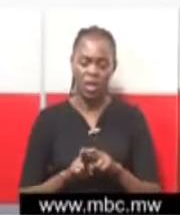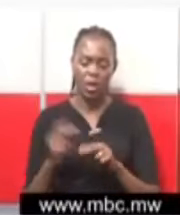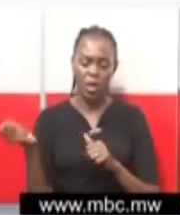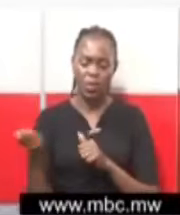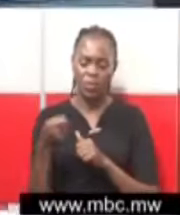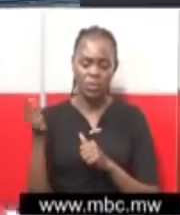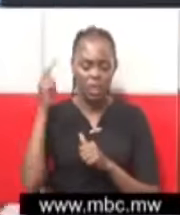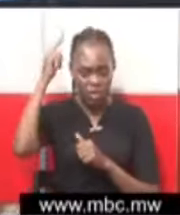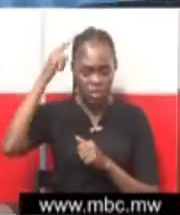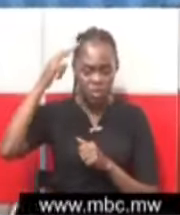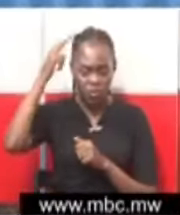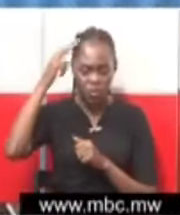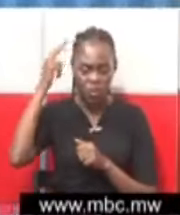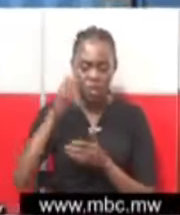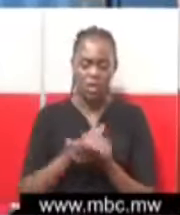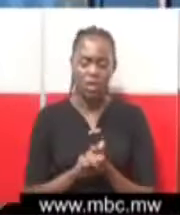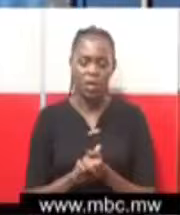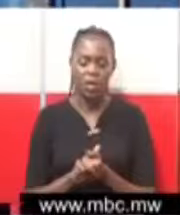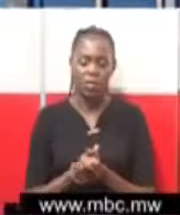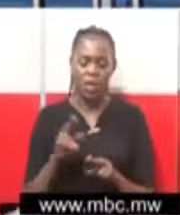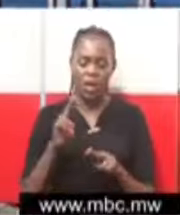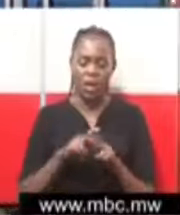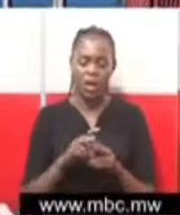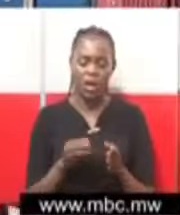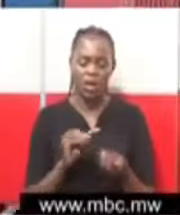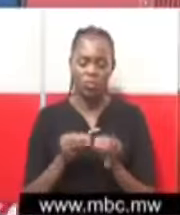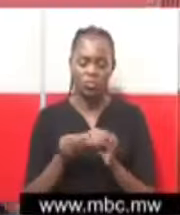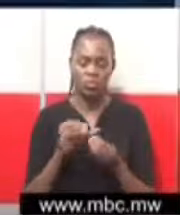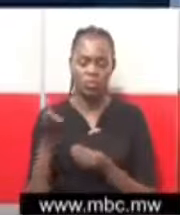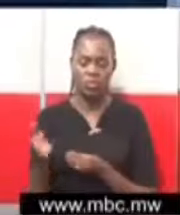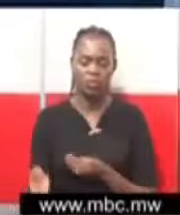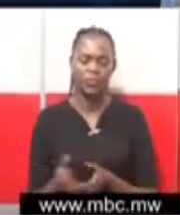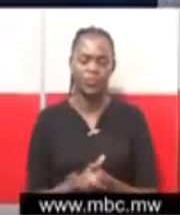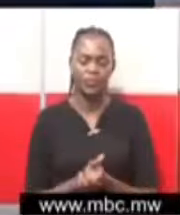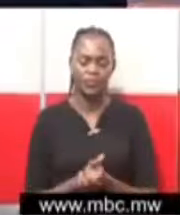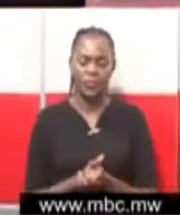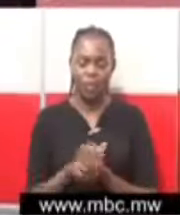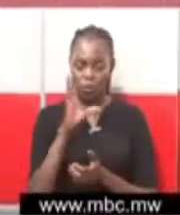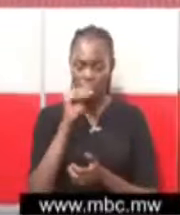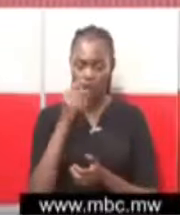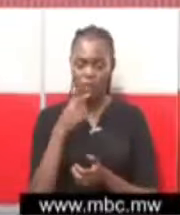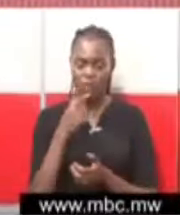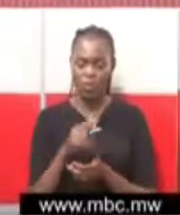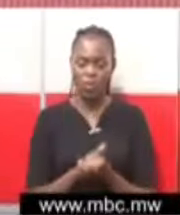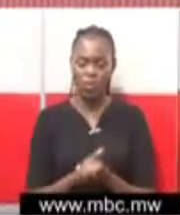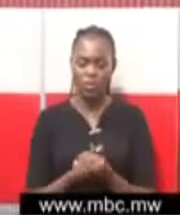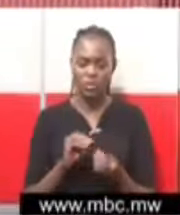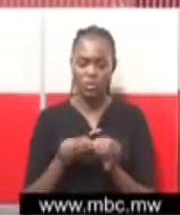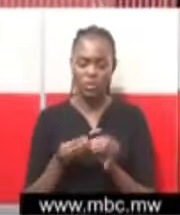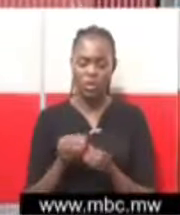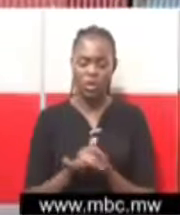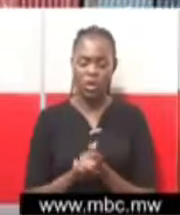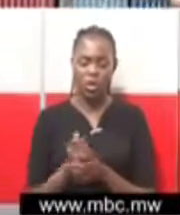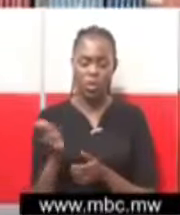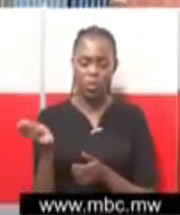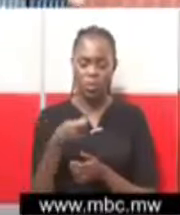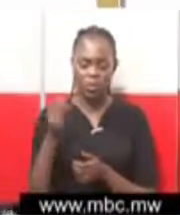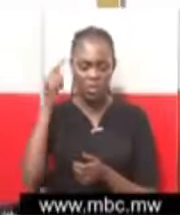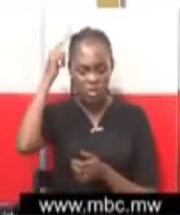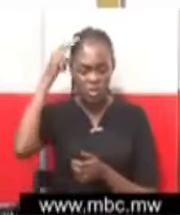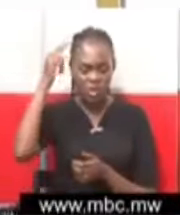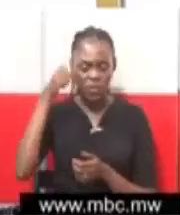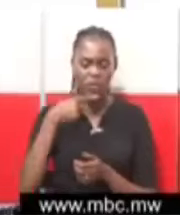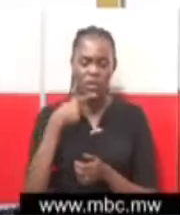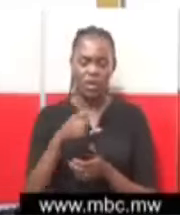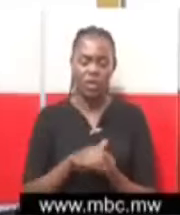Lazarus Makathe Chakwera was part of the event. In his speech at the event, Dr. Chakwera said the port